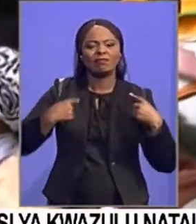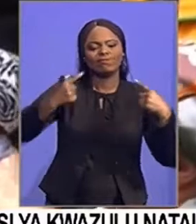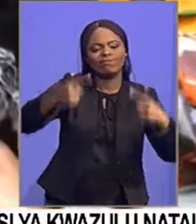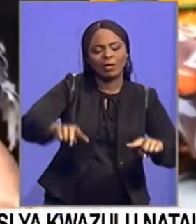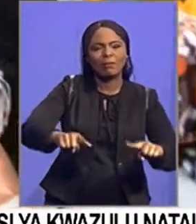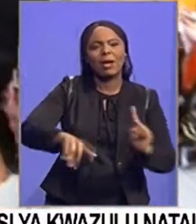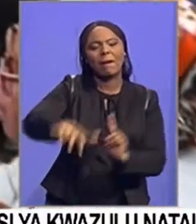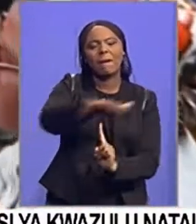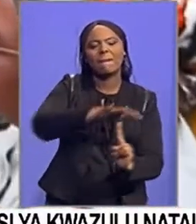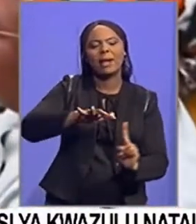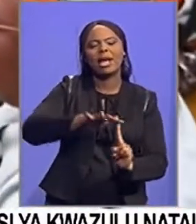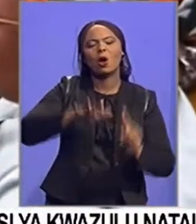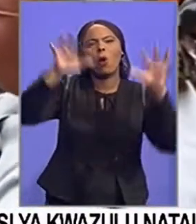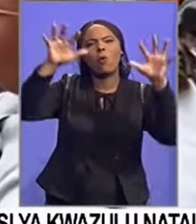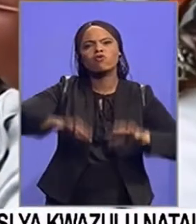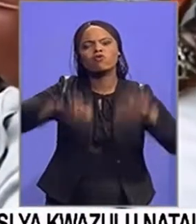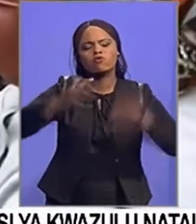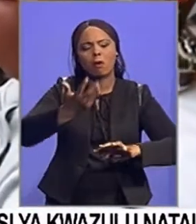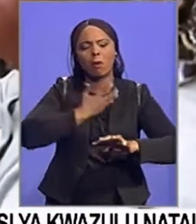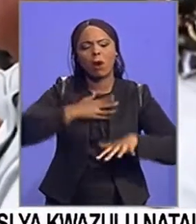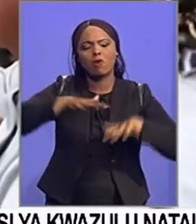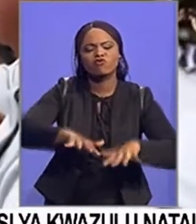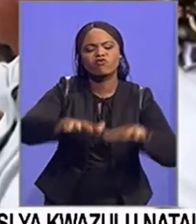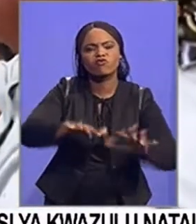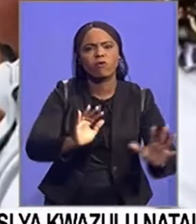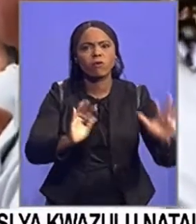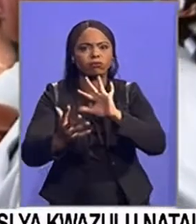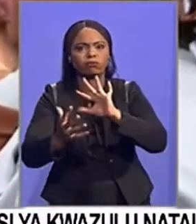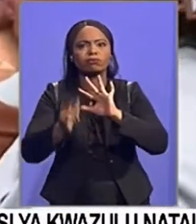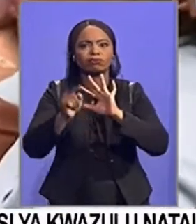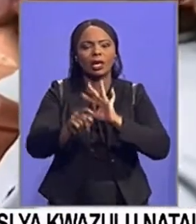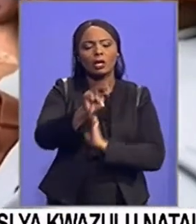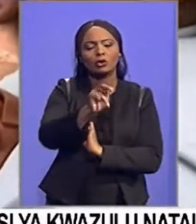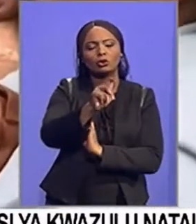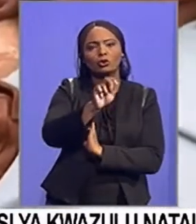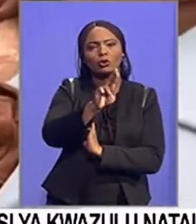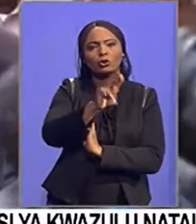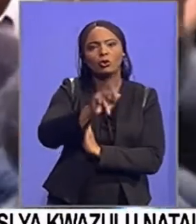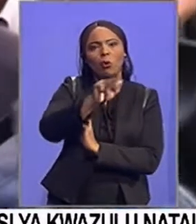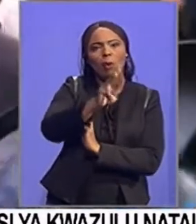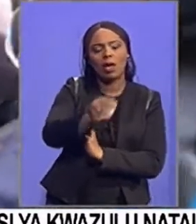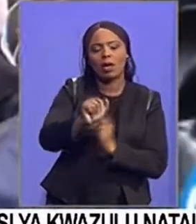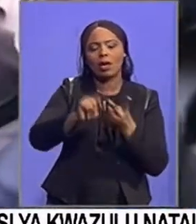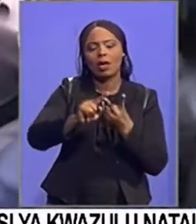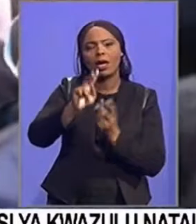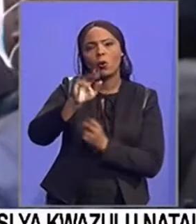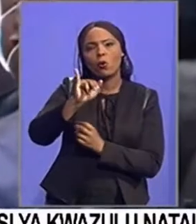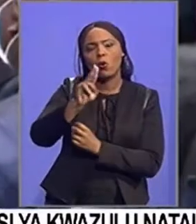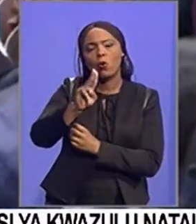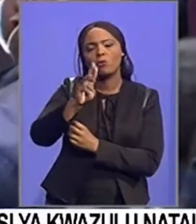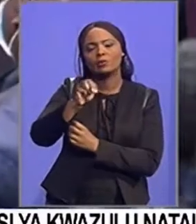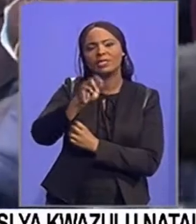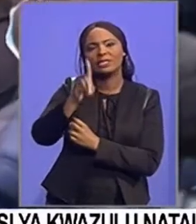tse anngweng hampe ke dikgohola tse akgang ka hare Ntuzuma le Umzinyathi. Ke batho ba ka hodimo